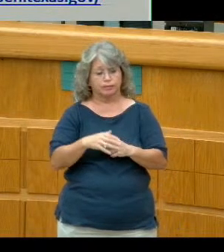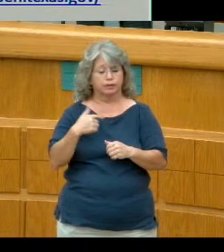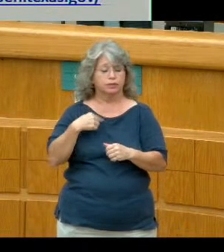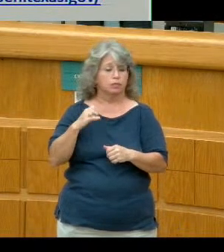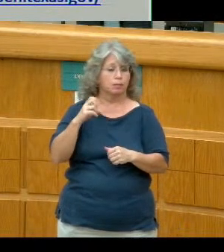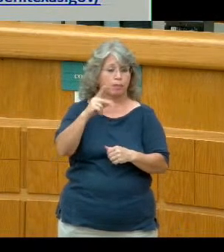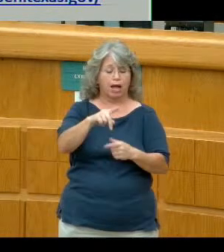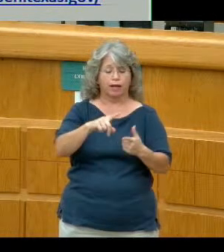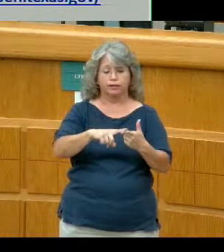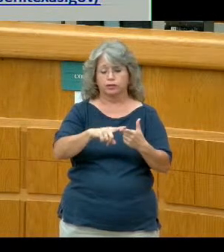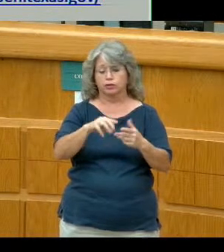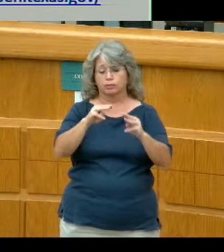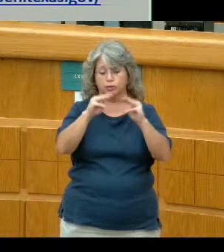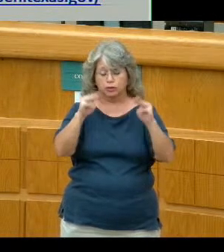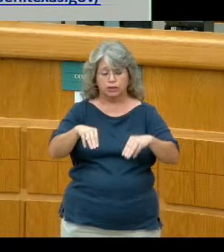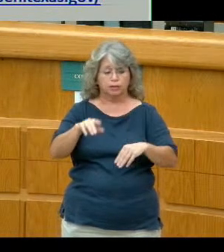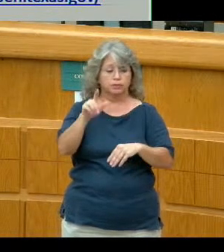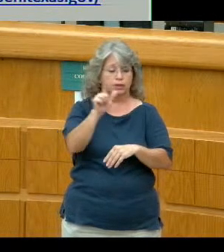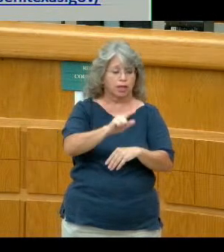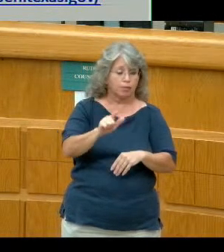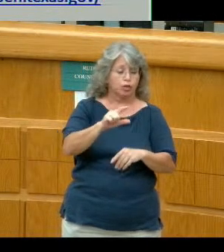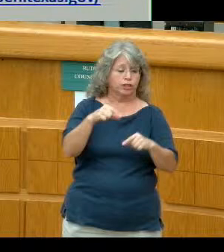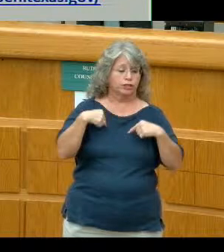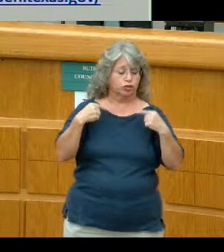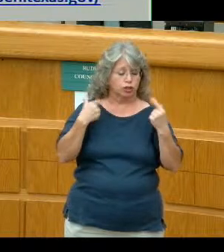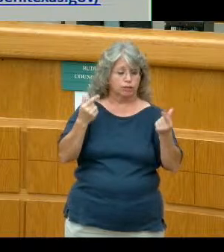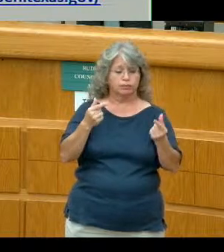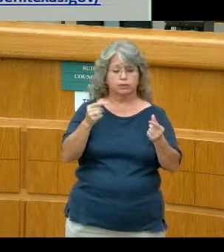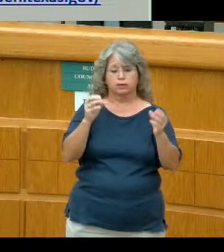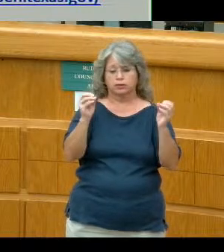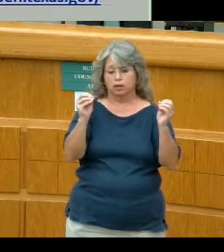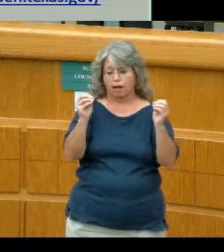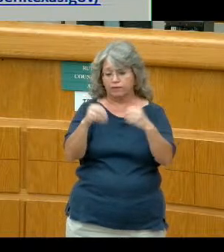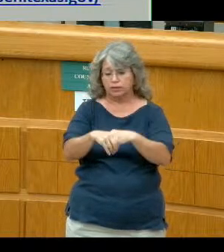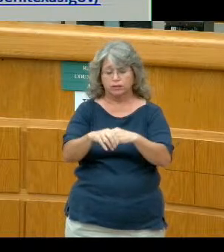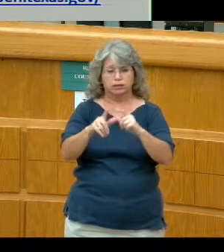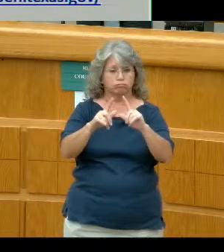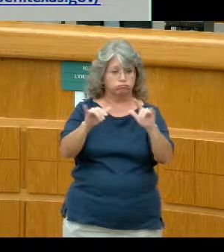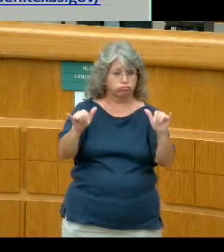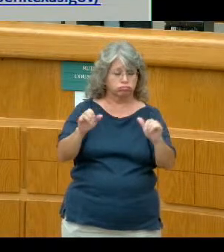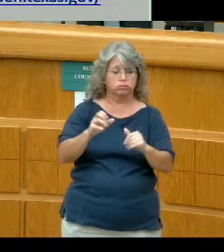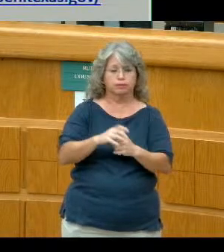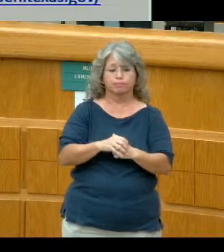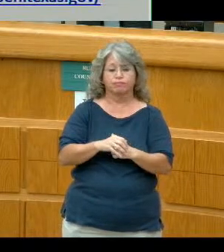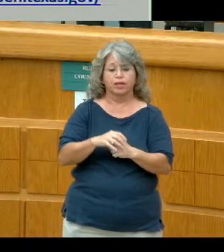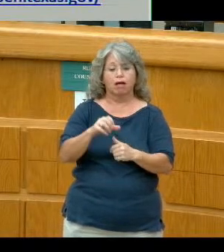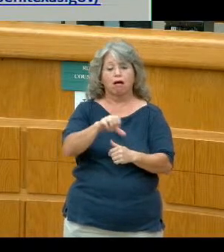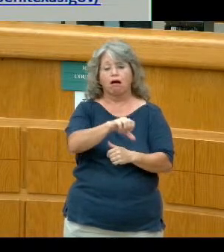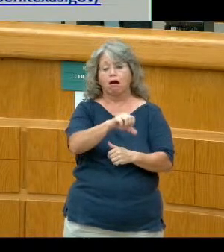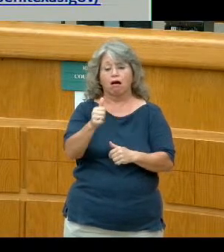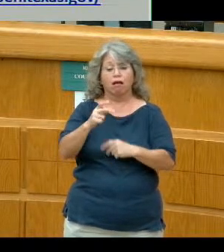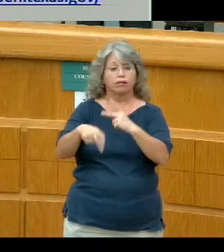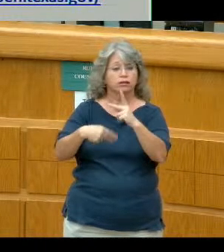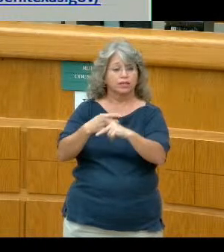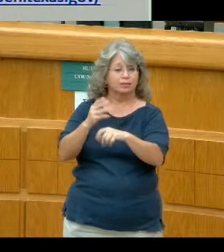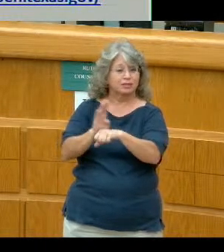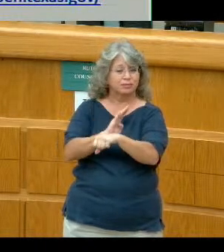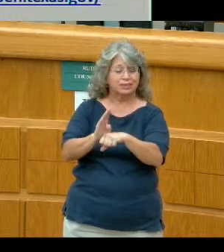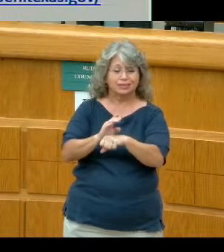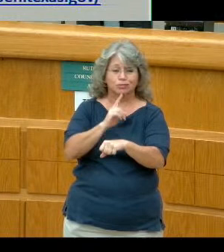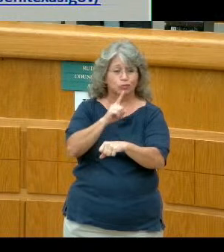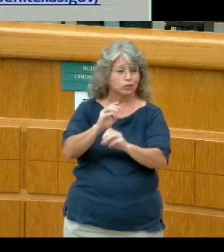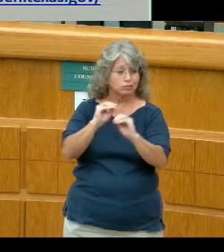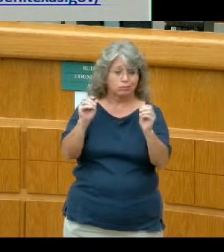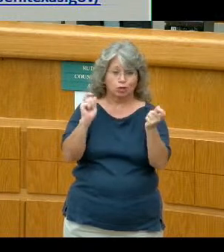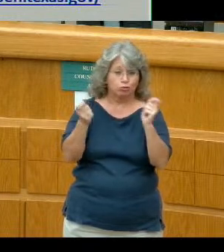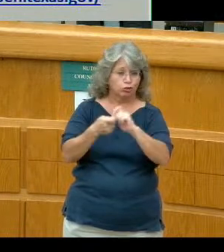for restaurants, museums and libraries, and retailers. For other types of businesses, there